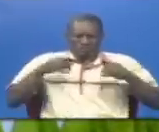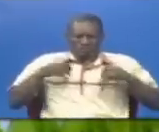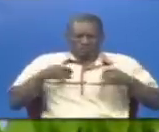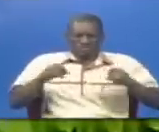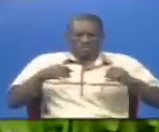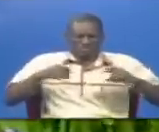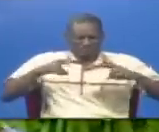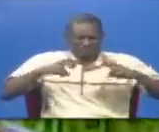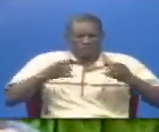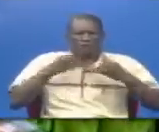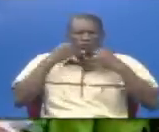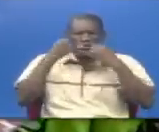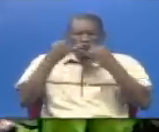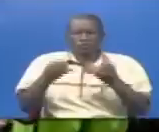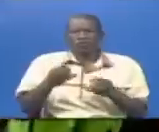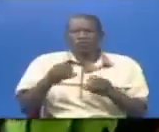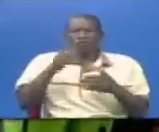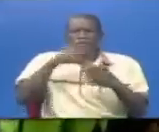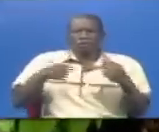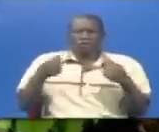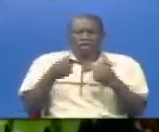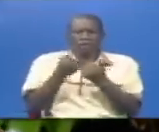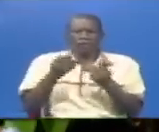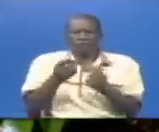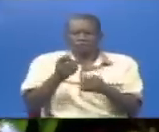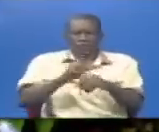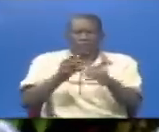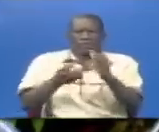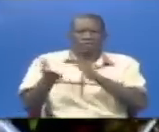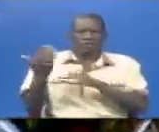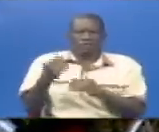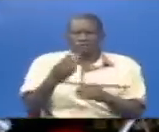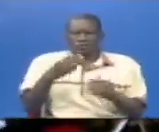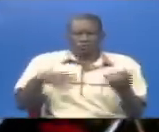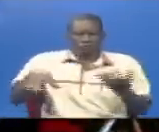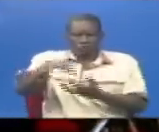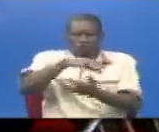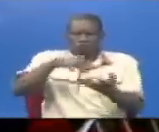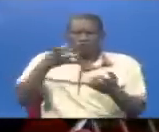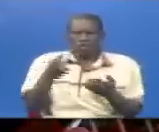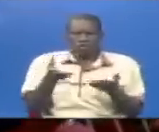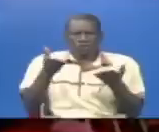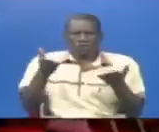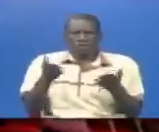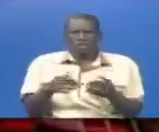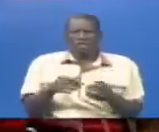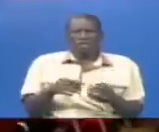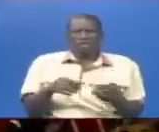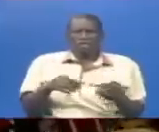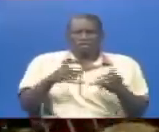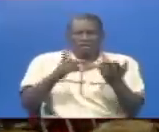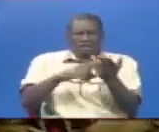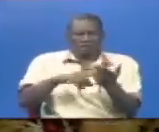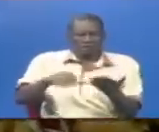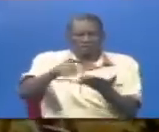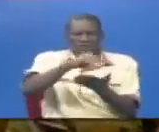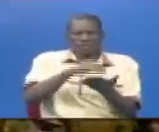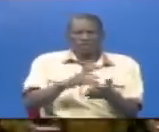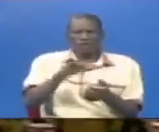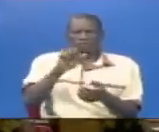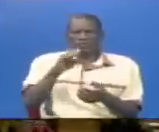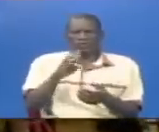gather information as to what transpired. A few minutes ago, you saw the commotion that was happening here at the nerve center of